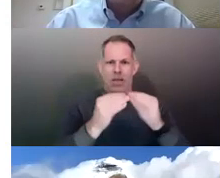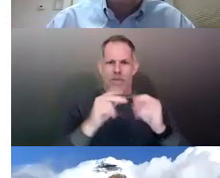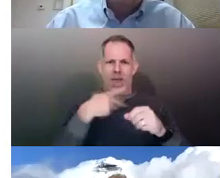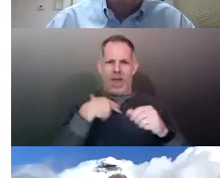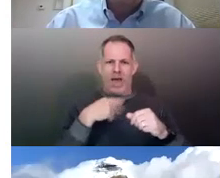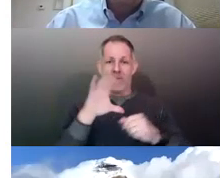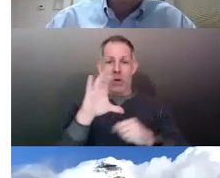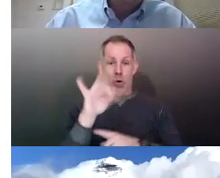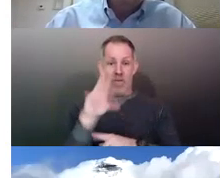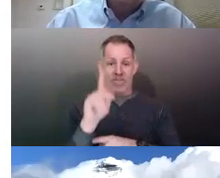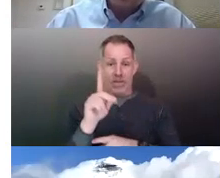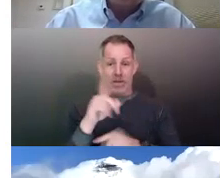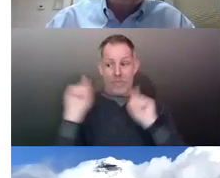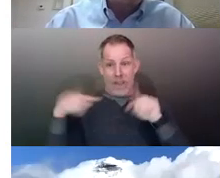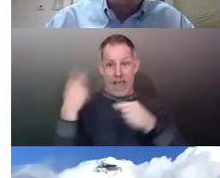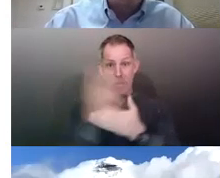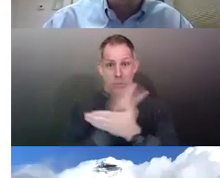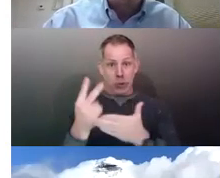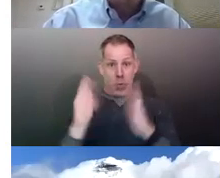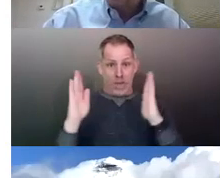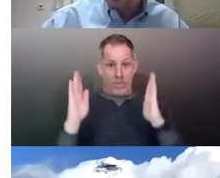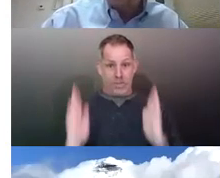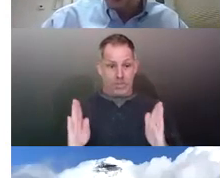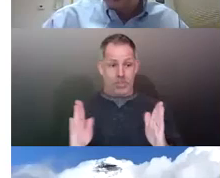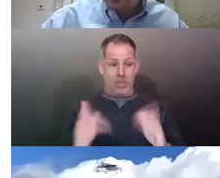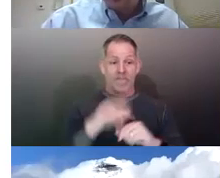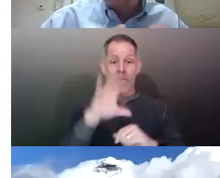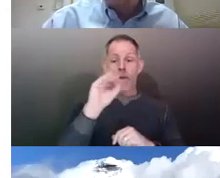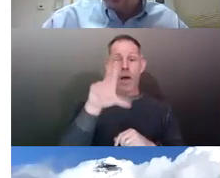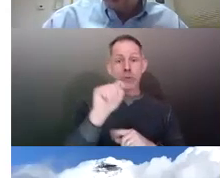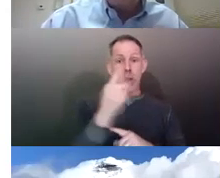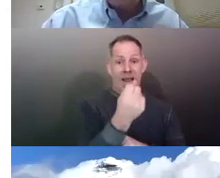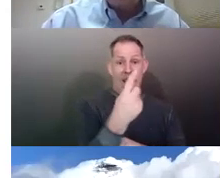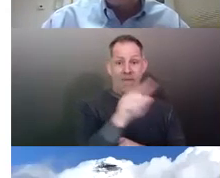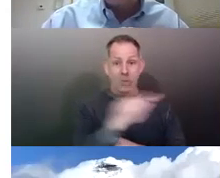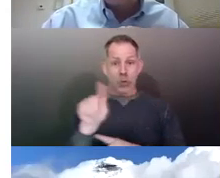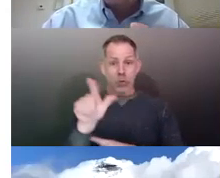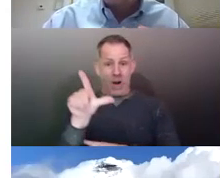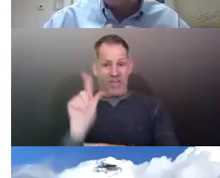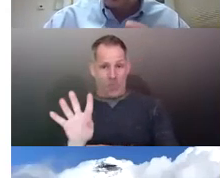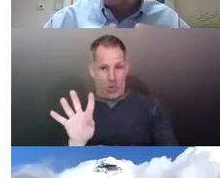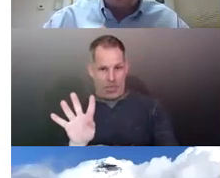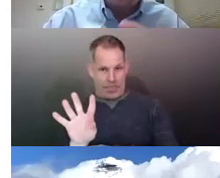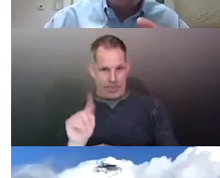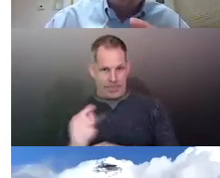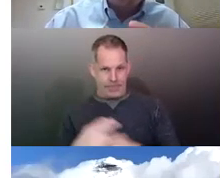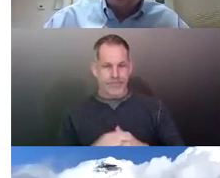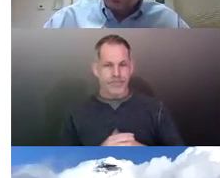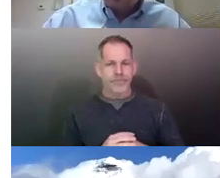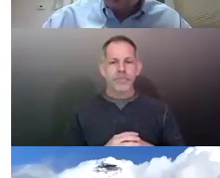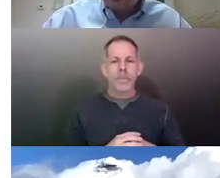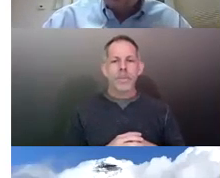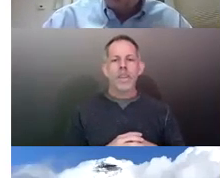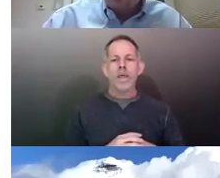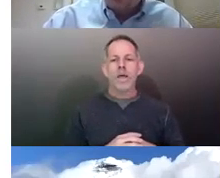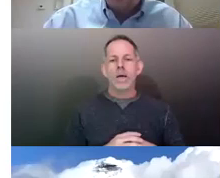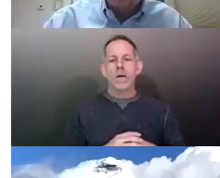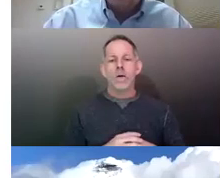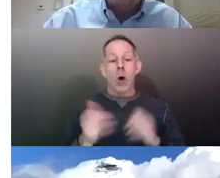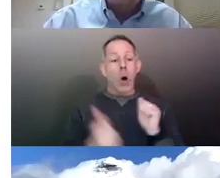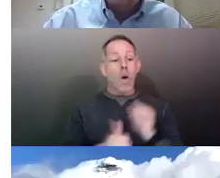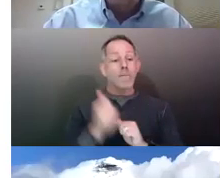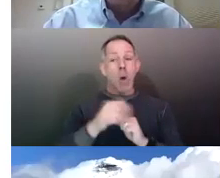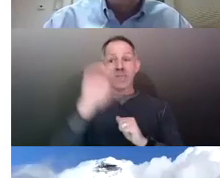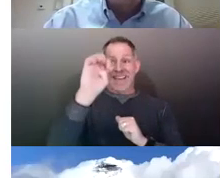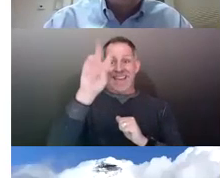whole pandemic, with the focus along, most dense in the South Everett area where multiple